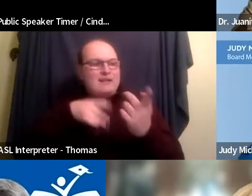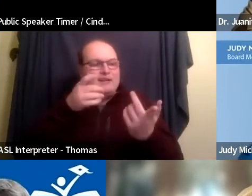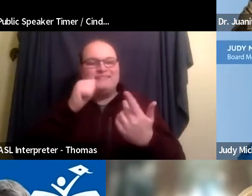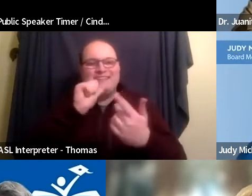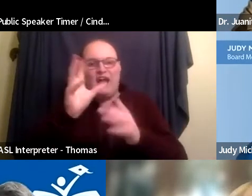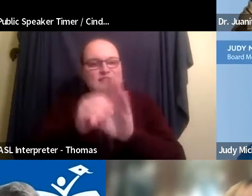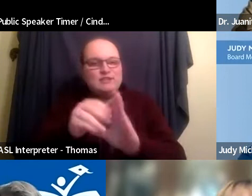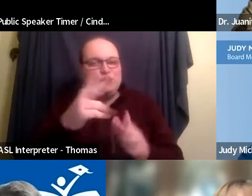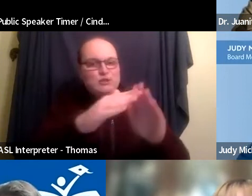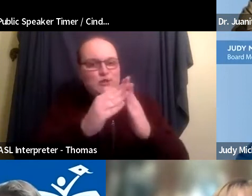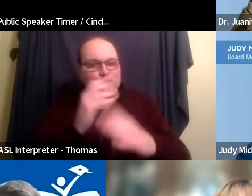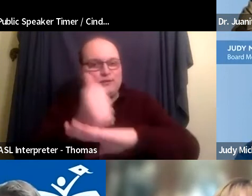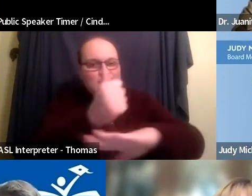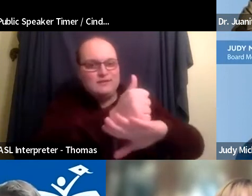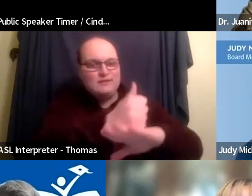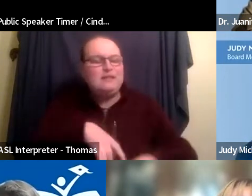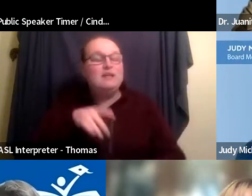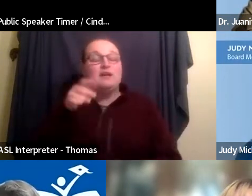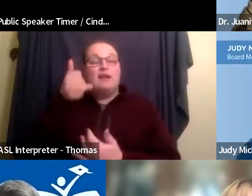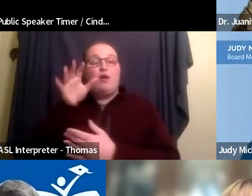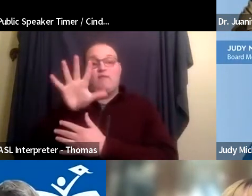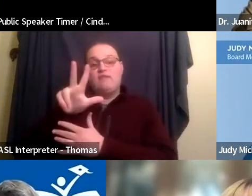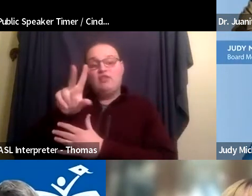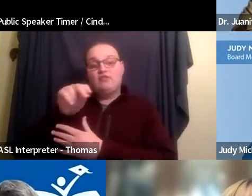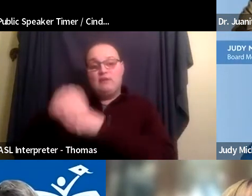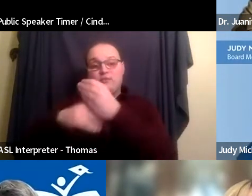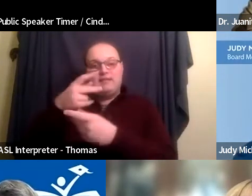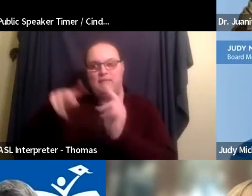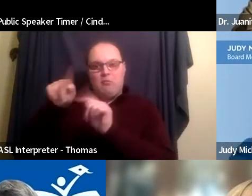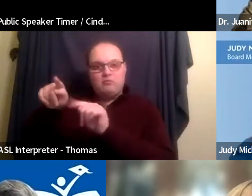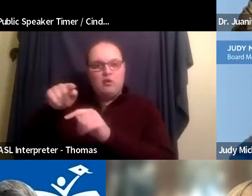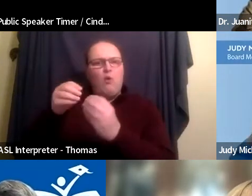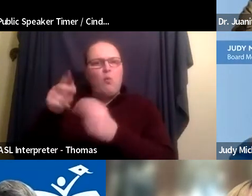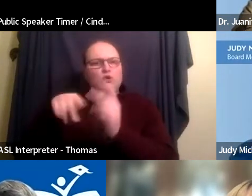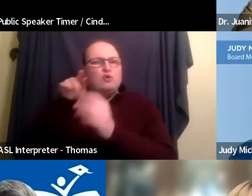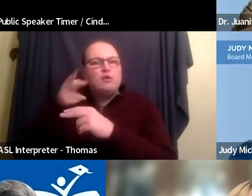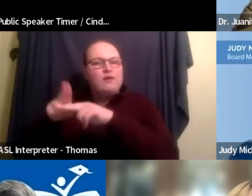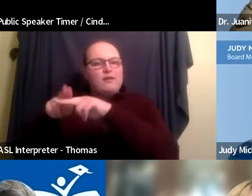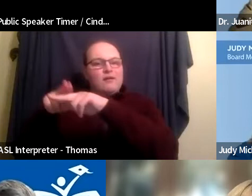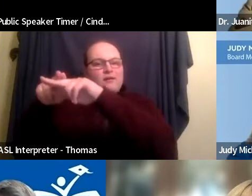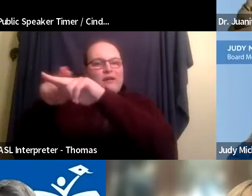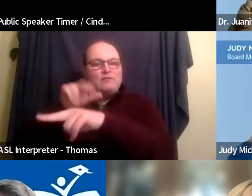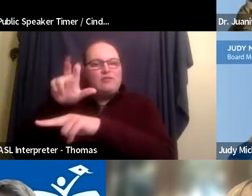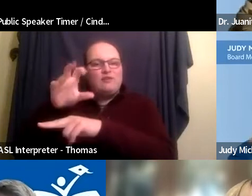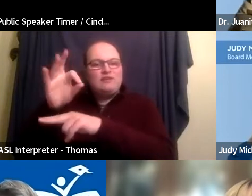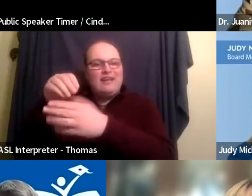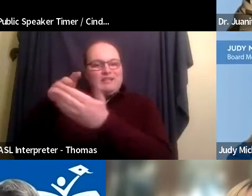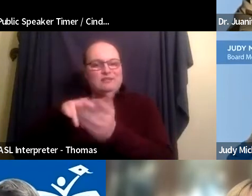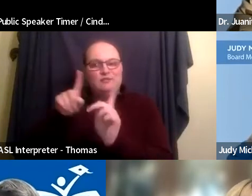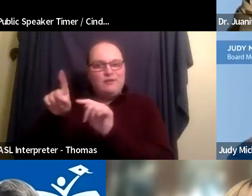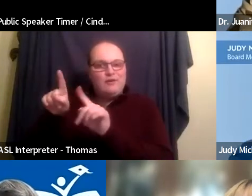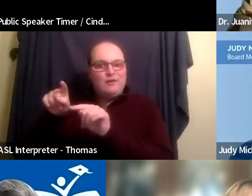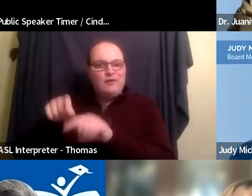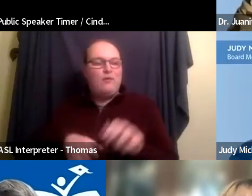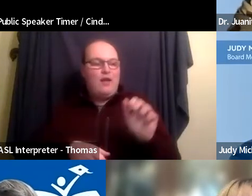from 48% to 53%. Our enrollment is growing. Our current enrollment data is 319 students. Amber